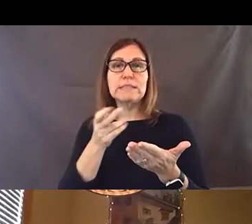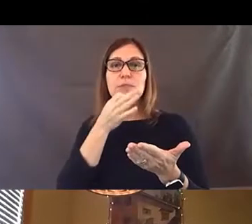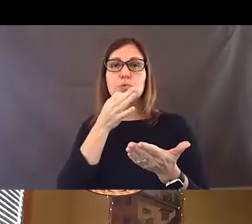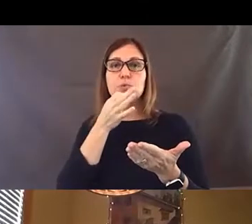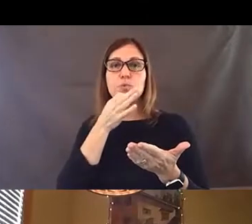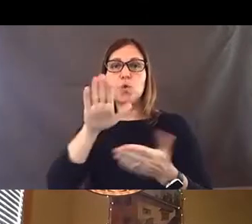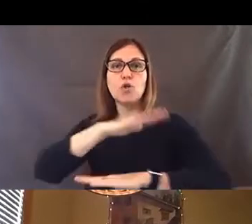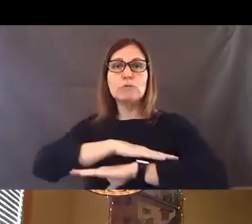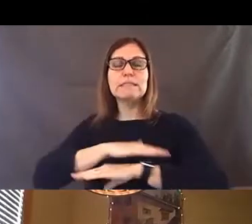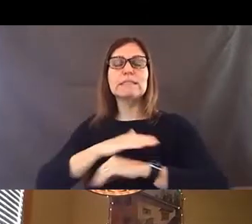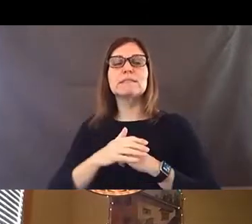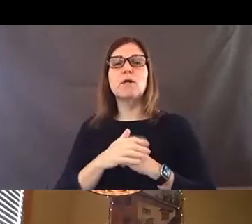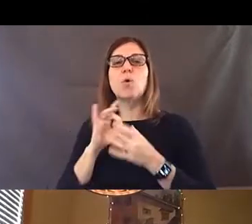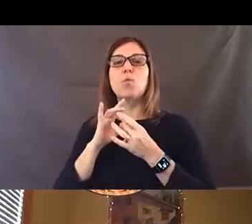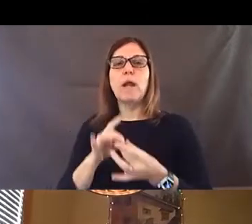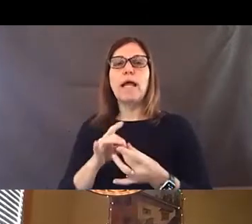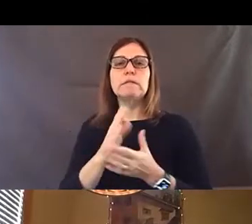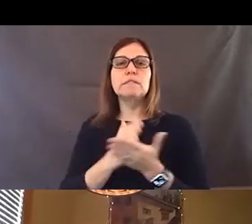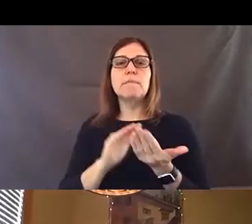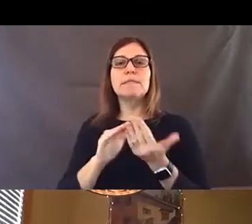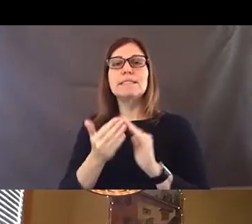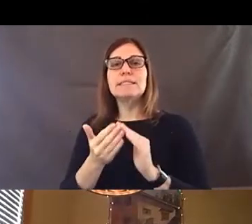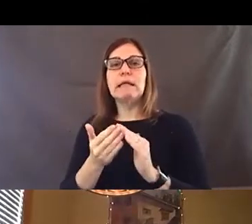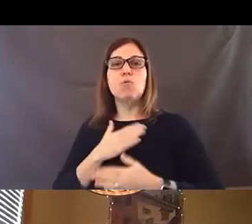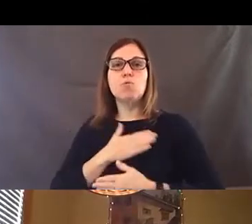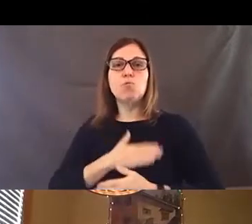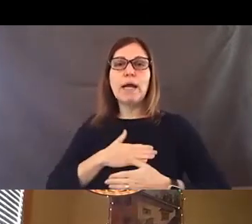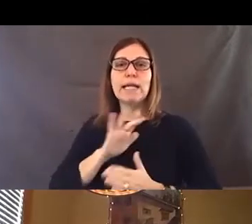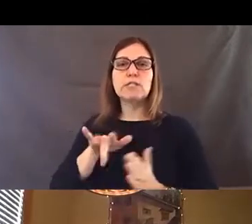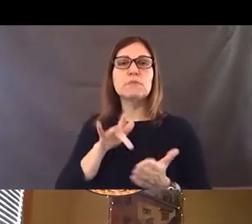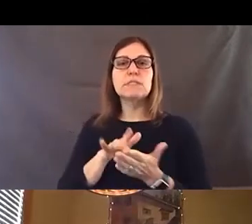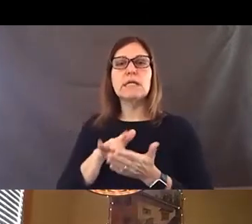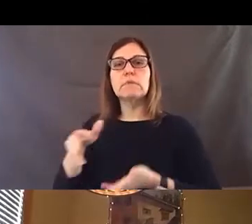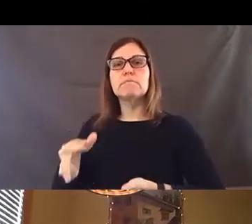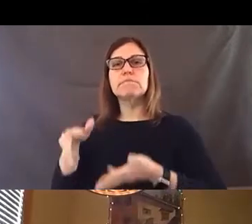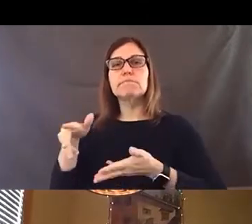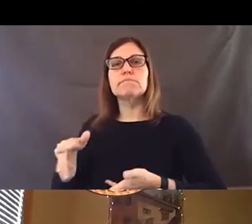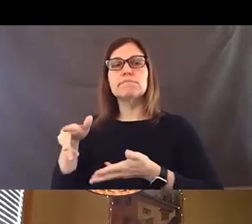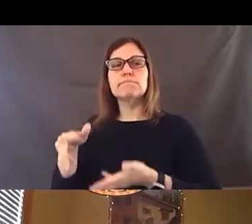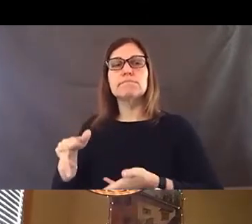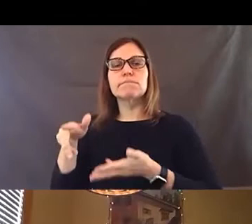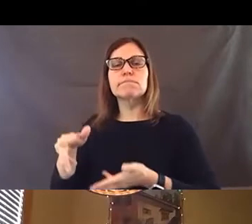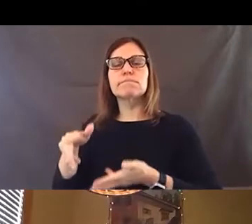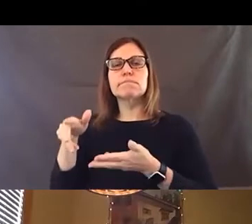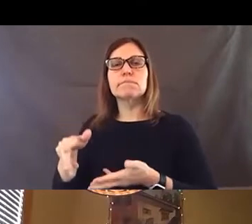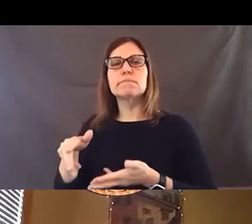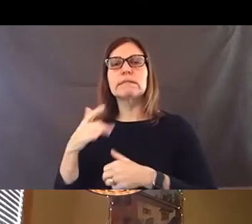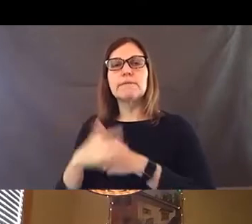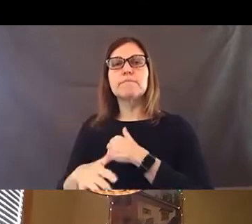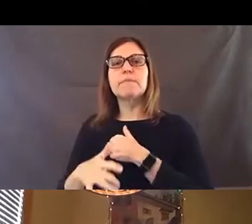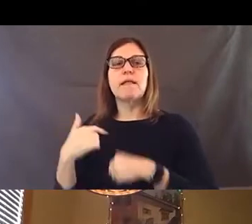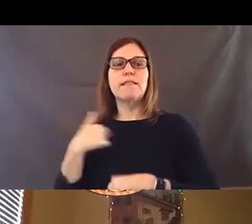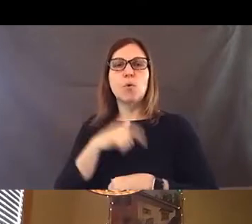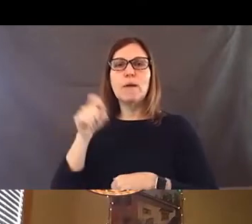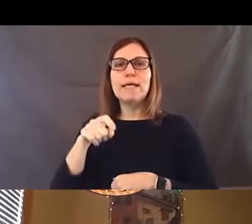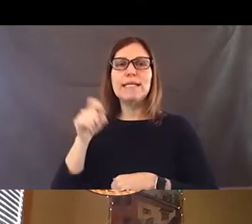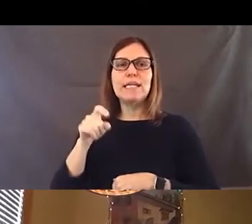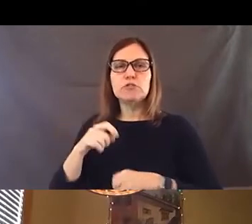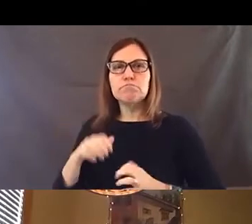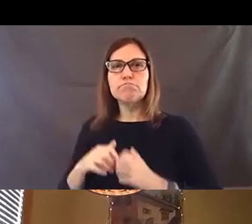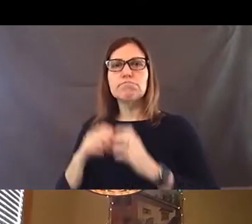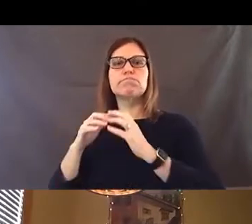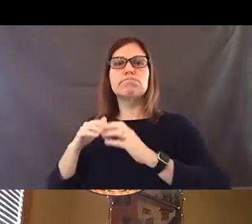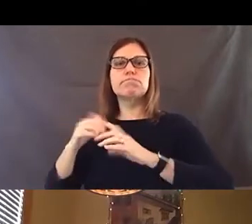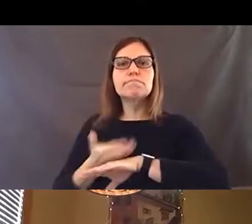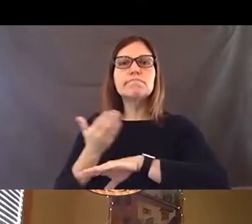to some city recreational centers that have sat dormant that we need to revive and revitalize, for we are creating